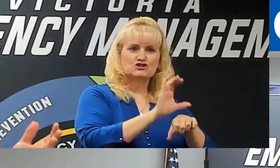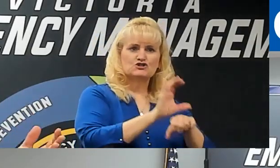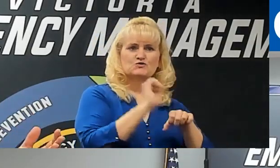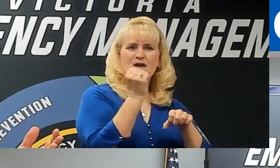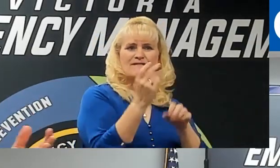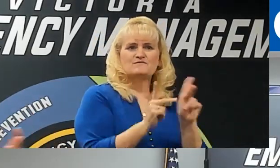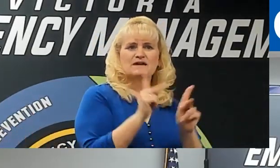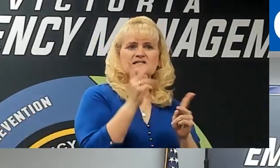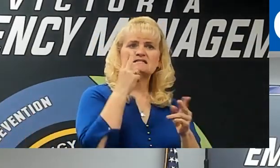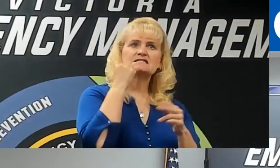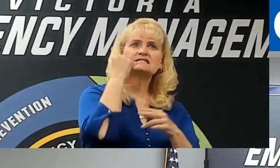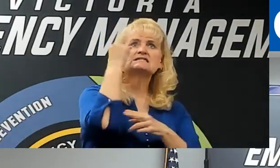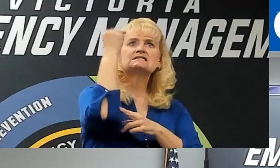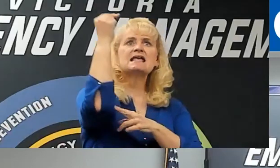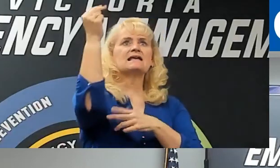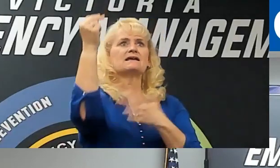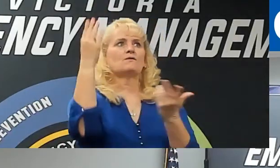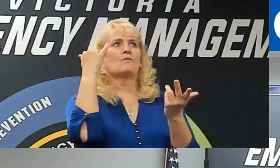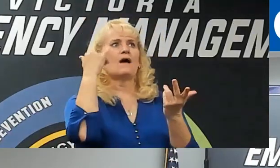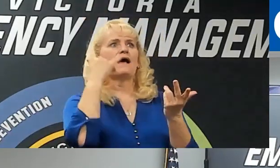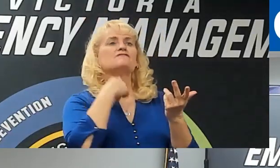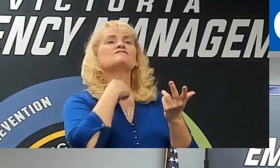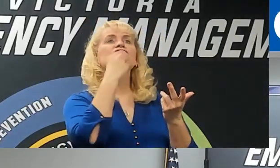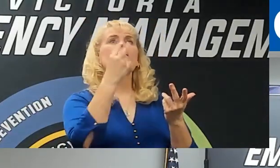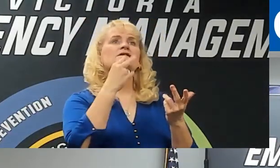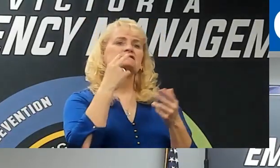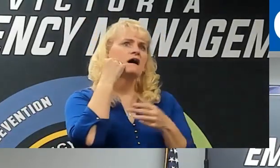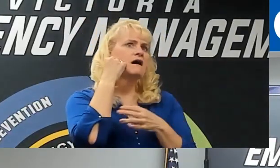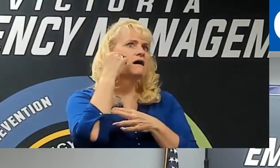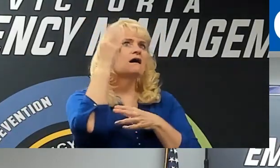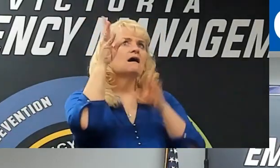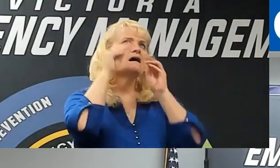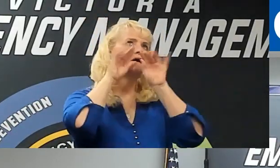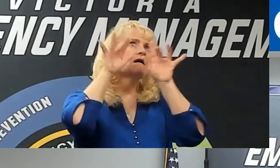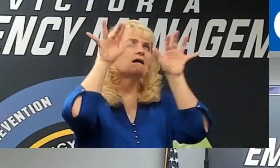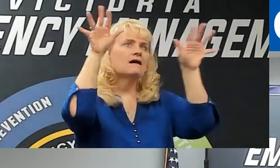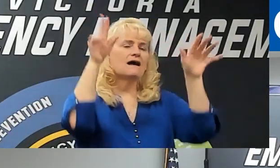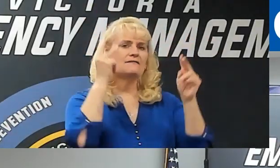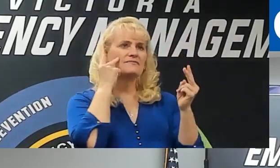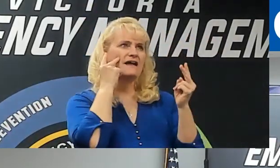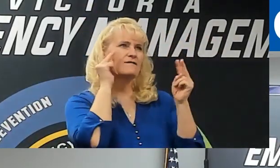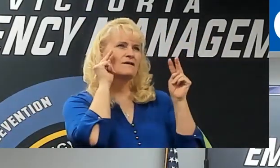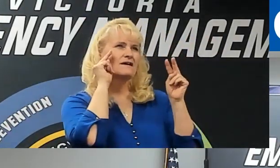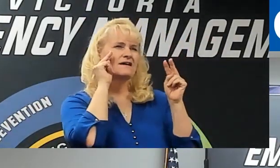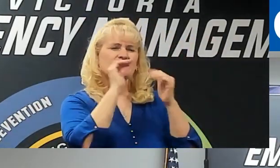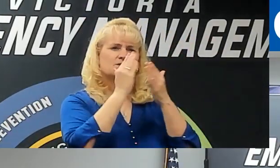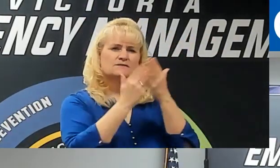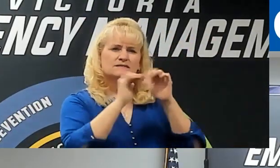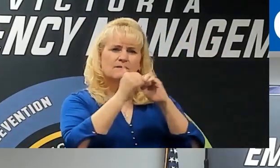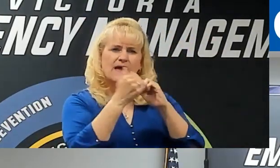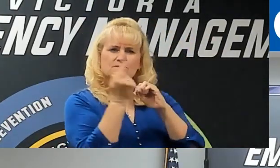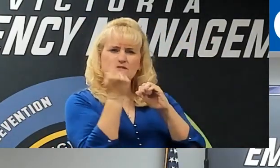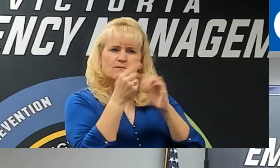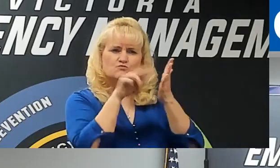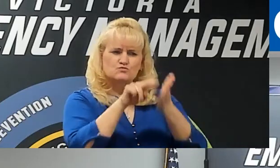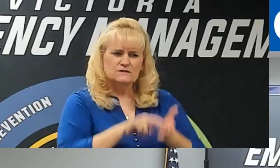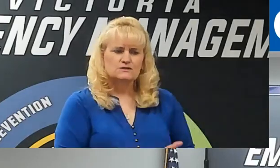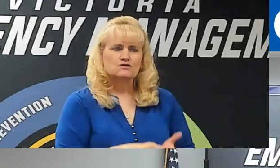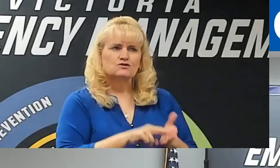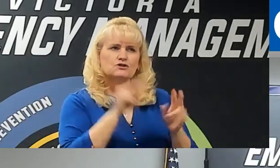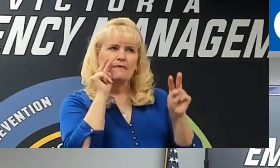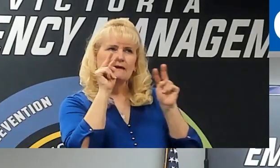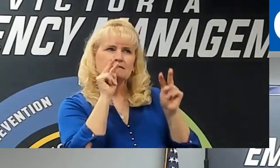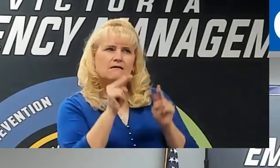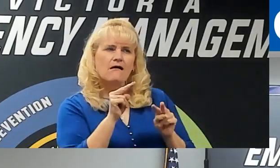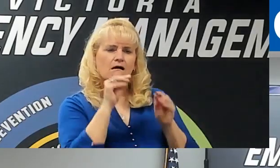singing, okay, because you're raising your voice. They even did a study that they looked at the droplets. Somehow they were able to measure how far these droplets went. And they had